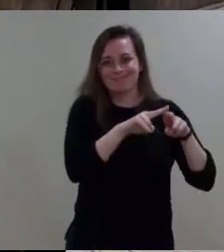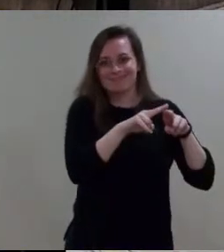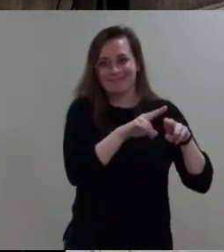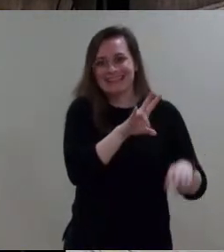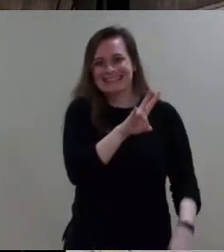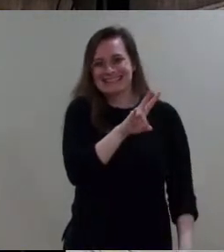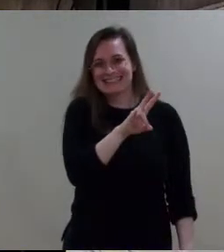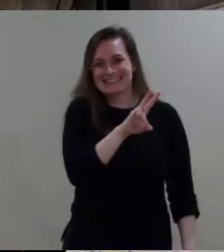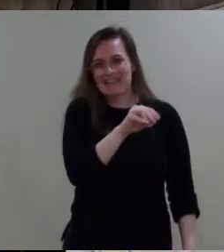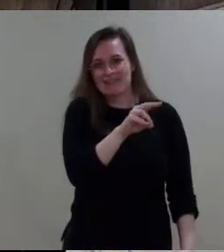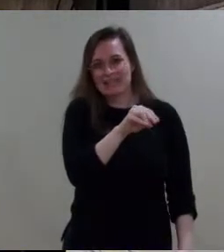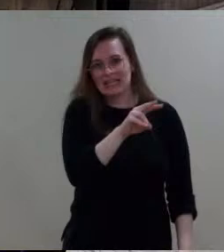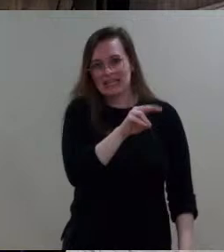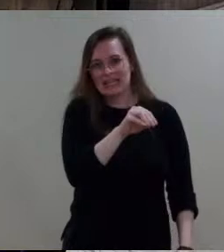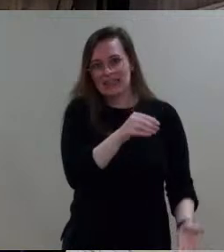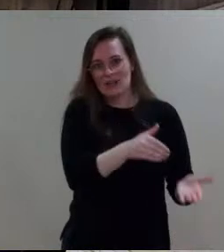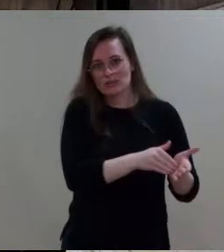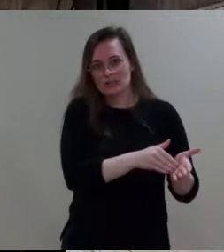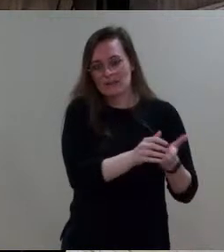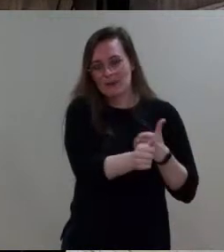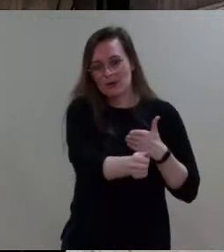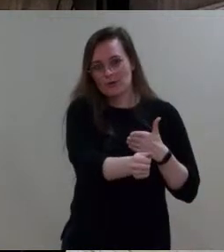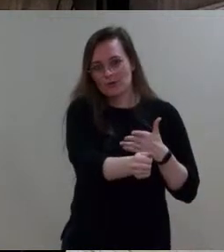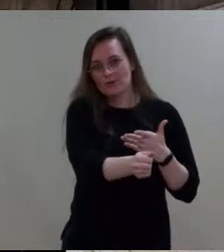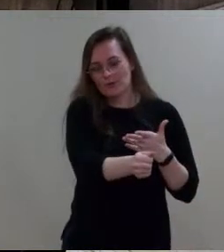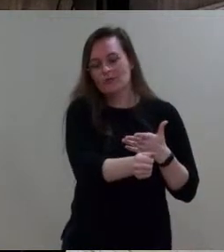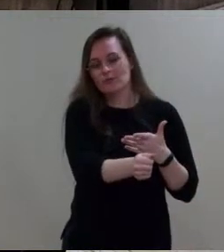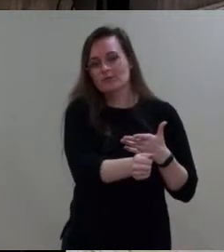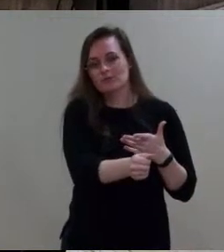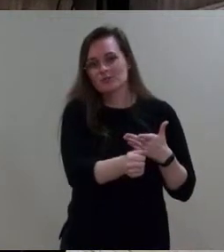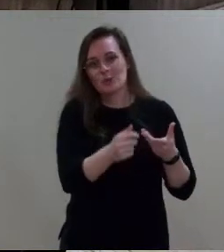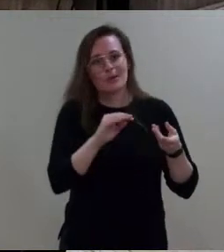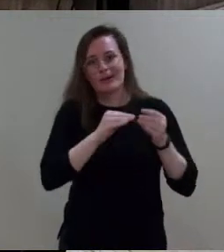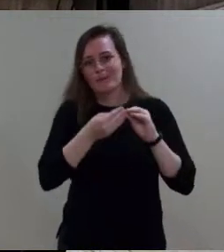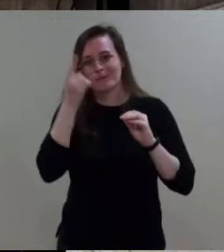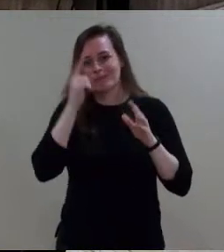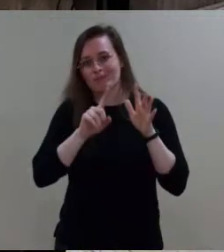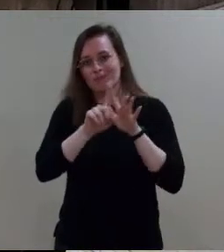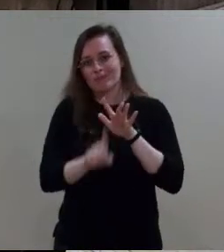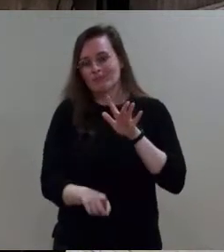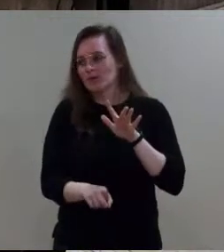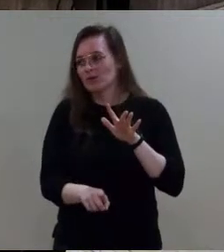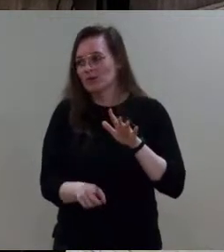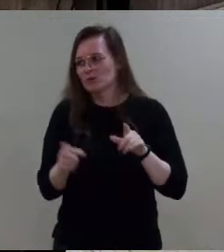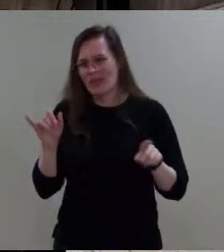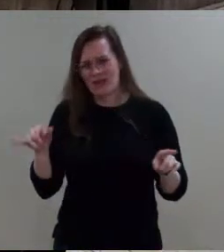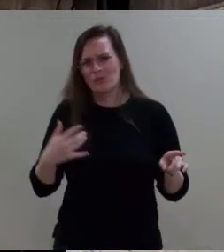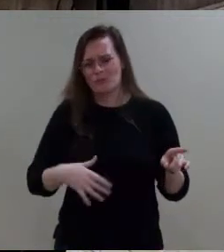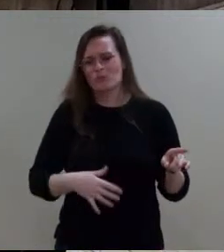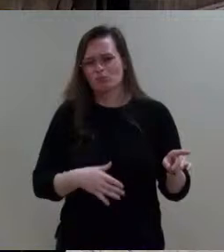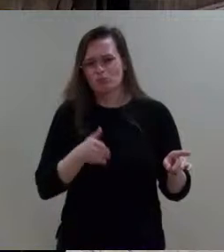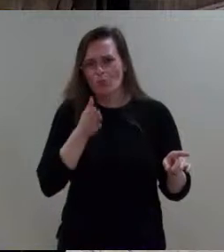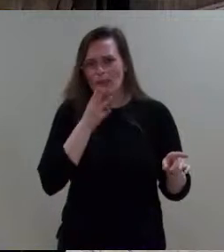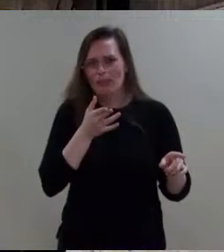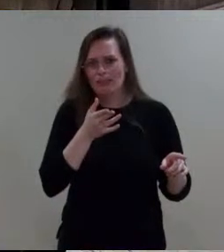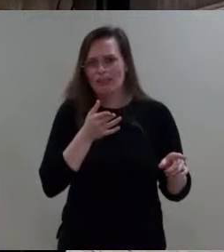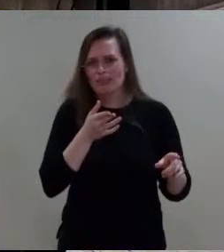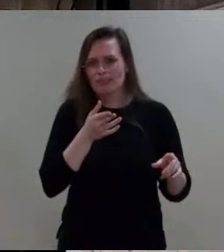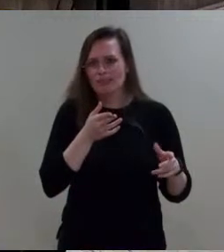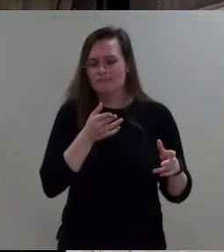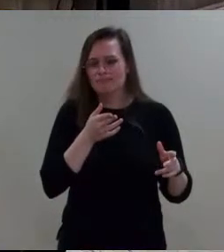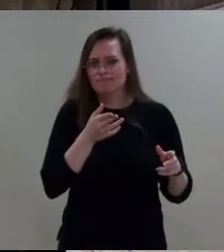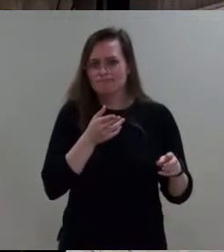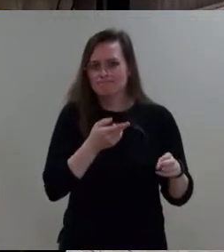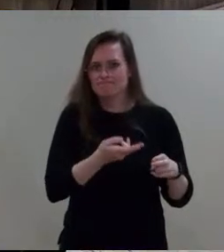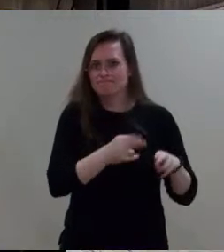70K. These are not numbers I keep in my head. So that would be quite a jump then. Right. To get that. Yeah, Right. Yeah.